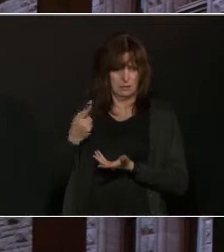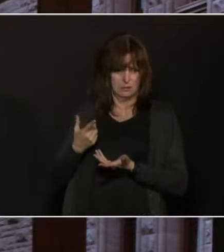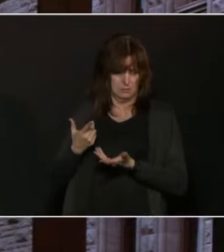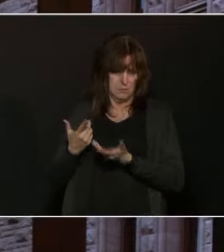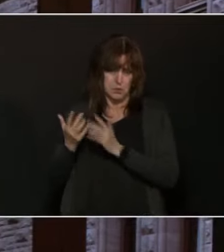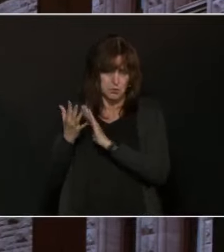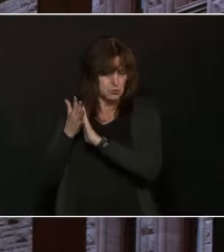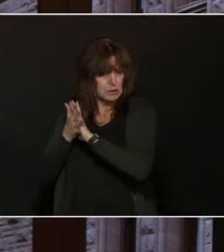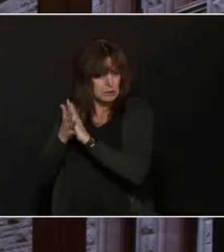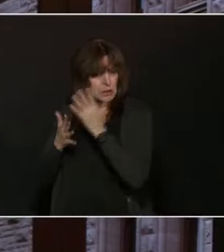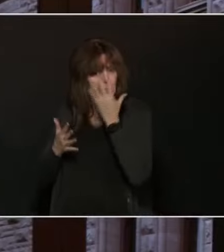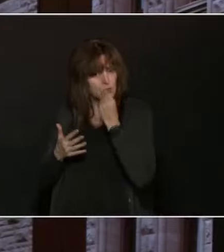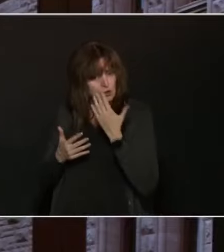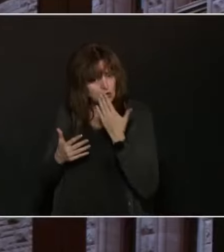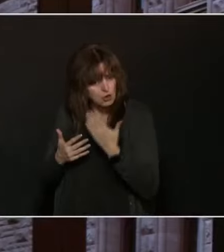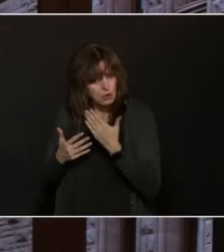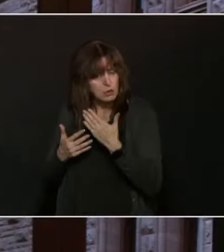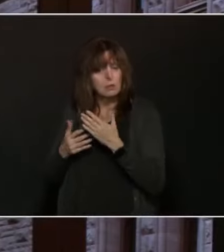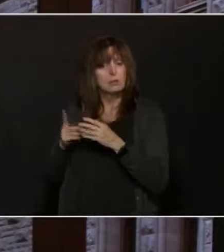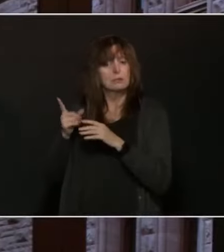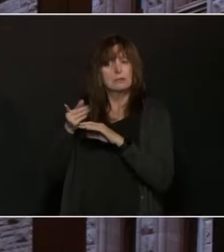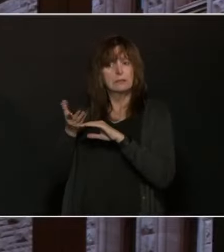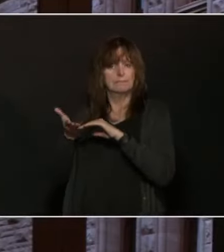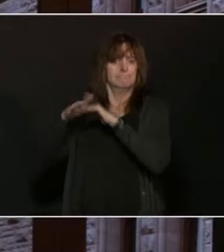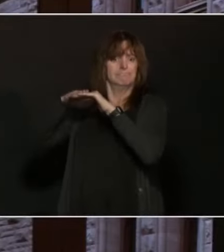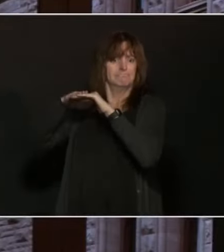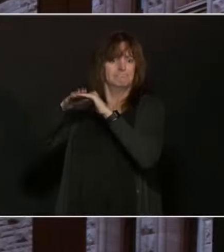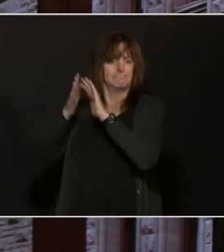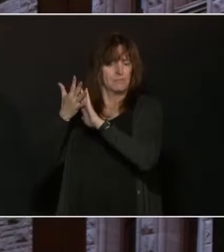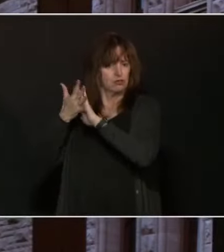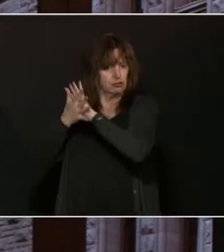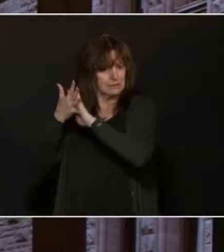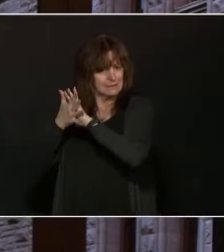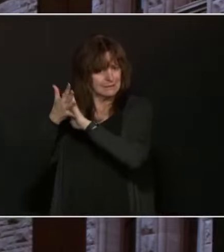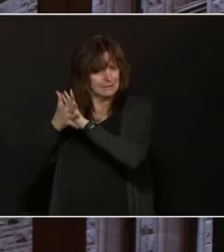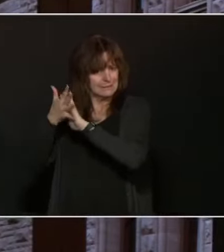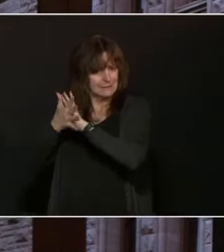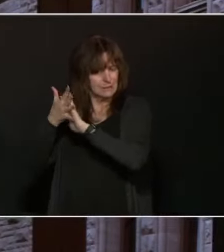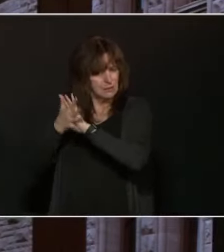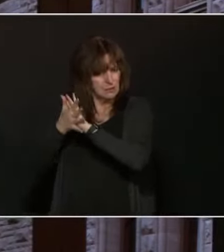screening, as you heard when we went in before, especially in Toronto and